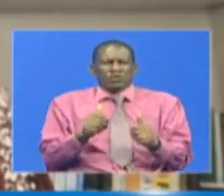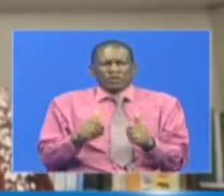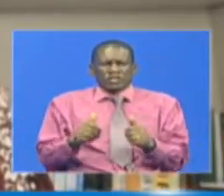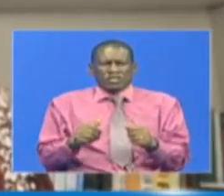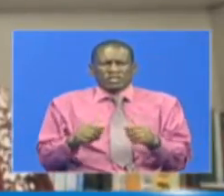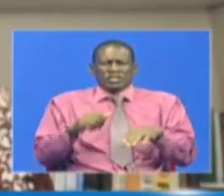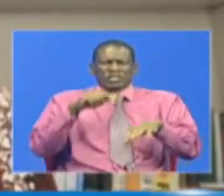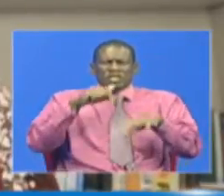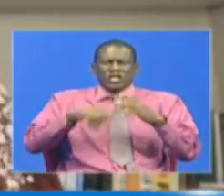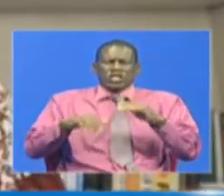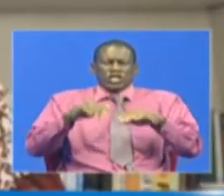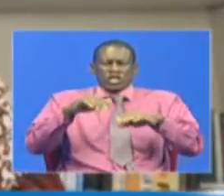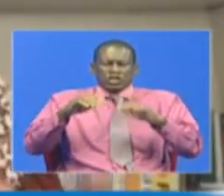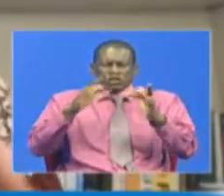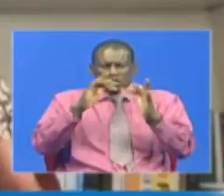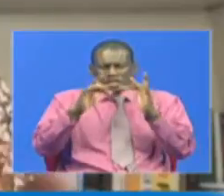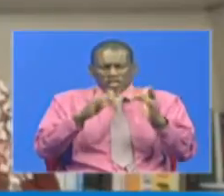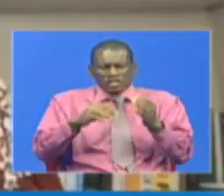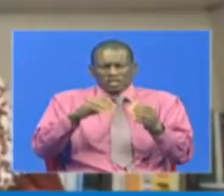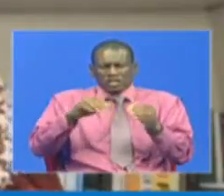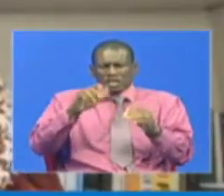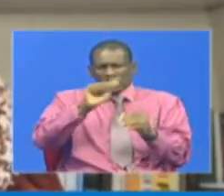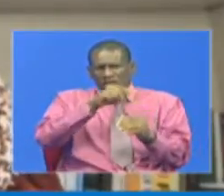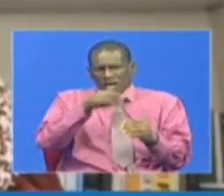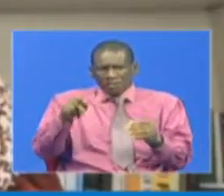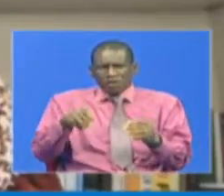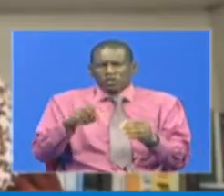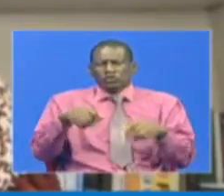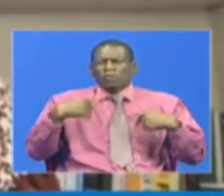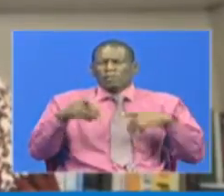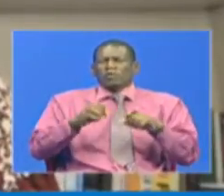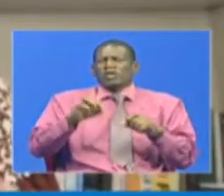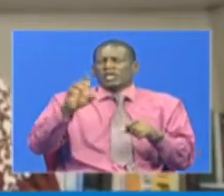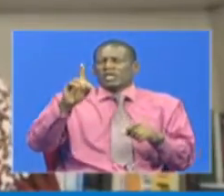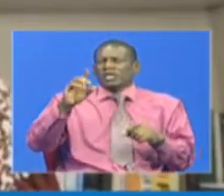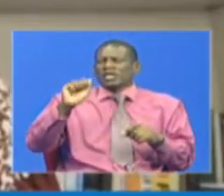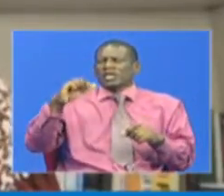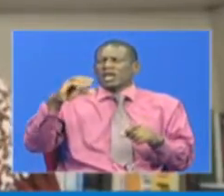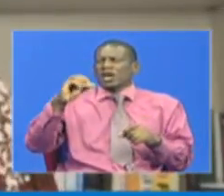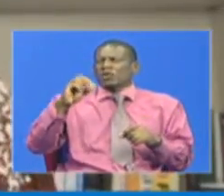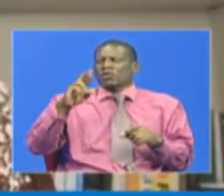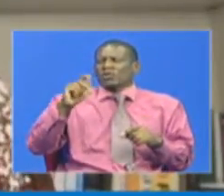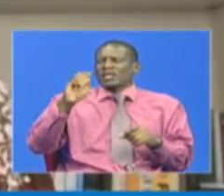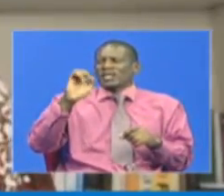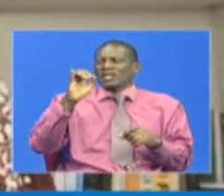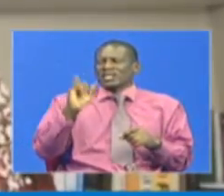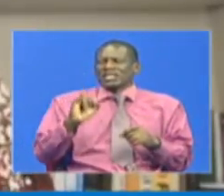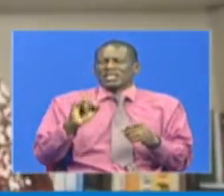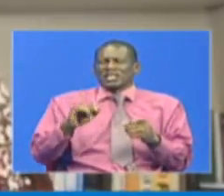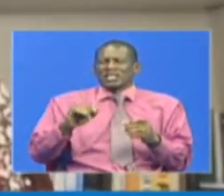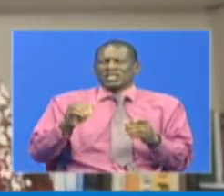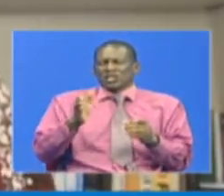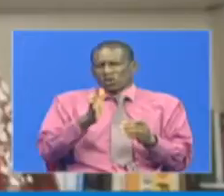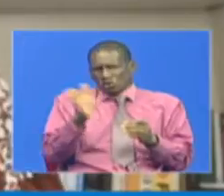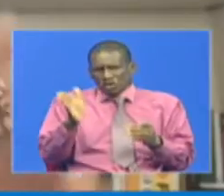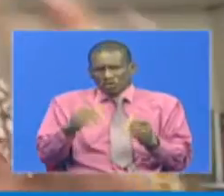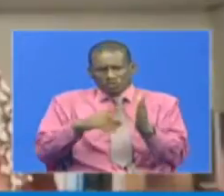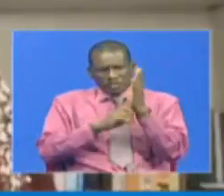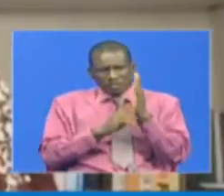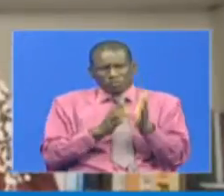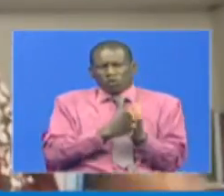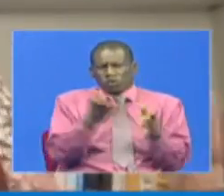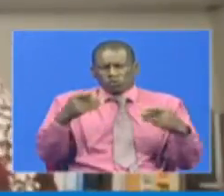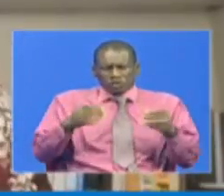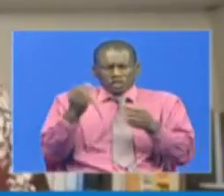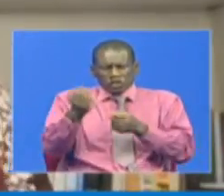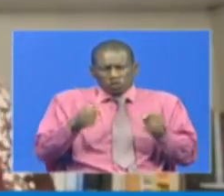online platform. So the guys in Dagoretti Corner, for instance, or on Gong Road who do furniture, if they